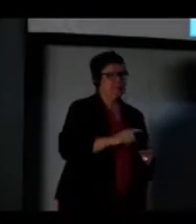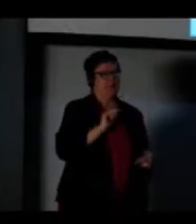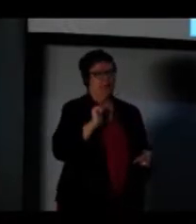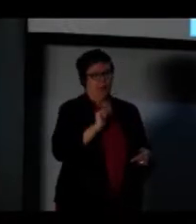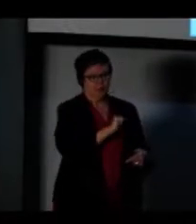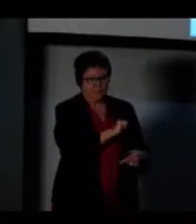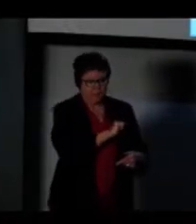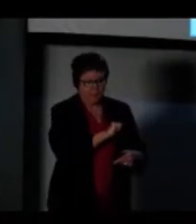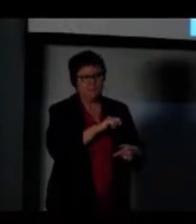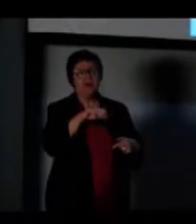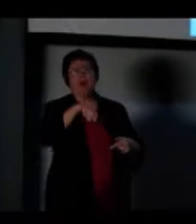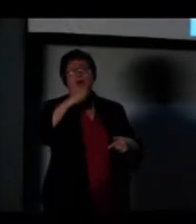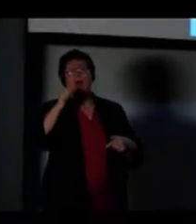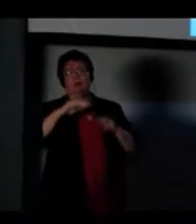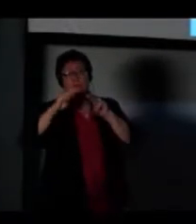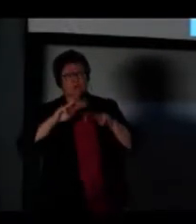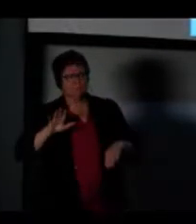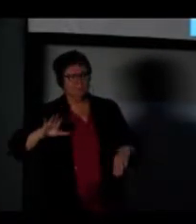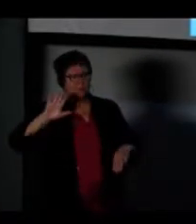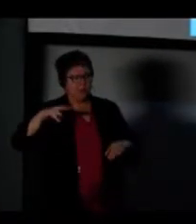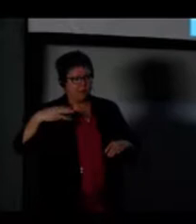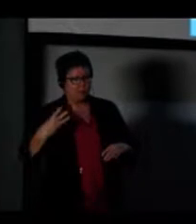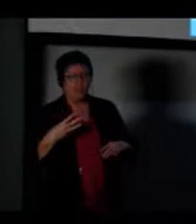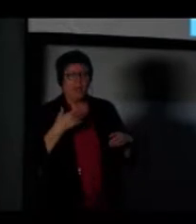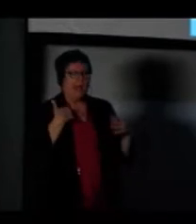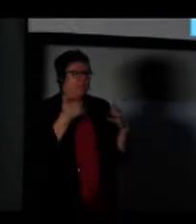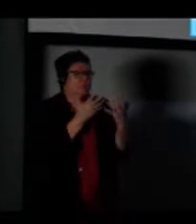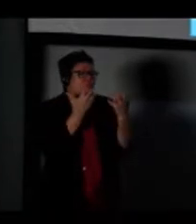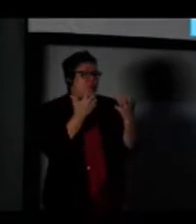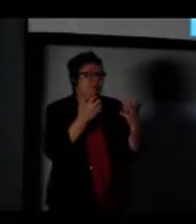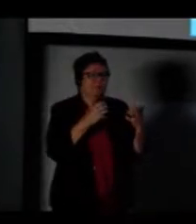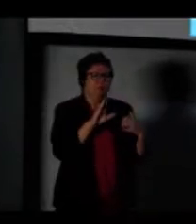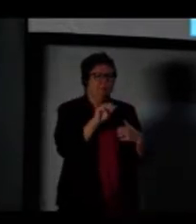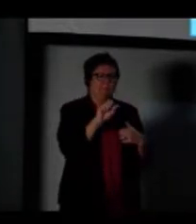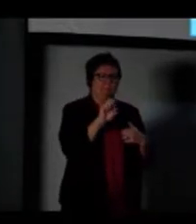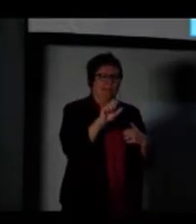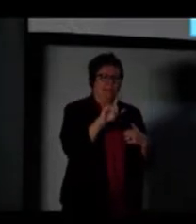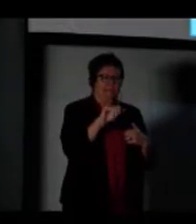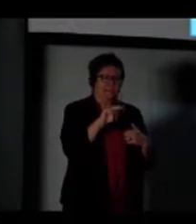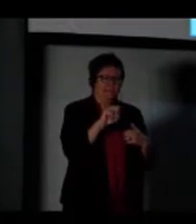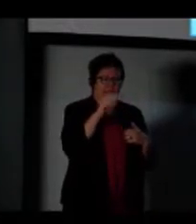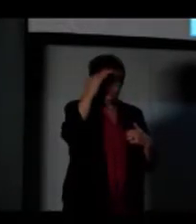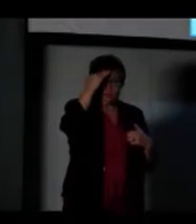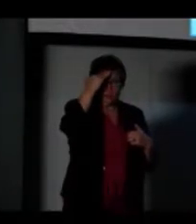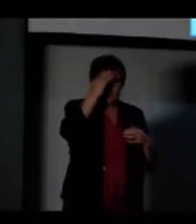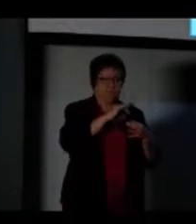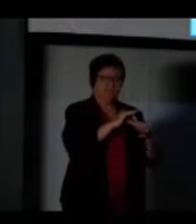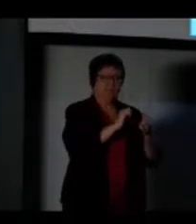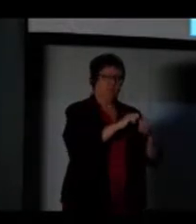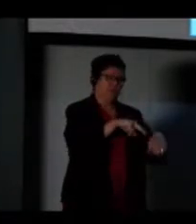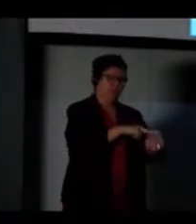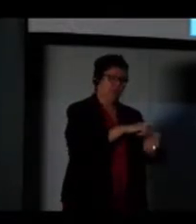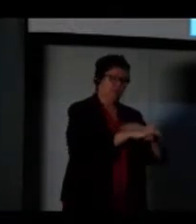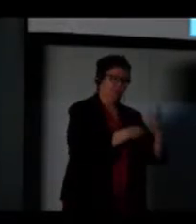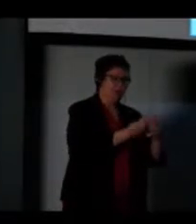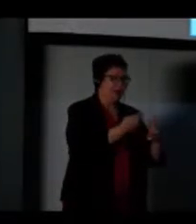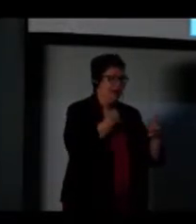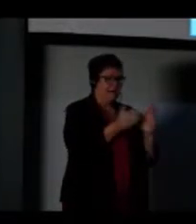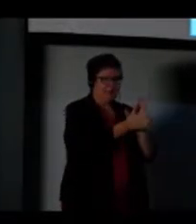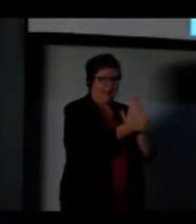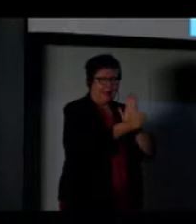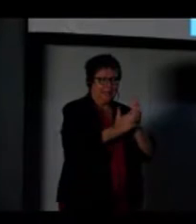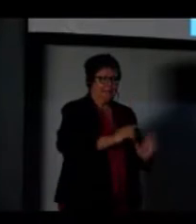we have an amazing baseline of knowledge about the natural world. We have experts in those museums, which are now